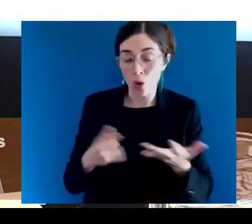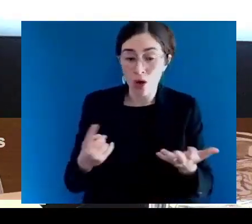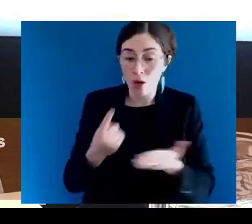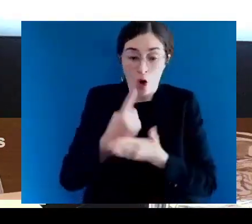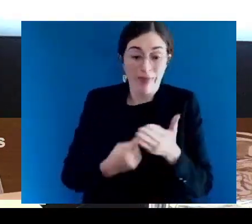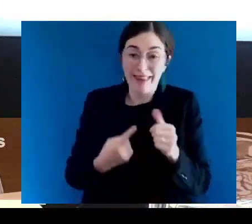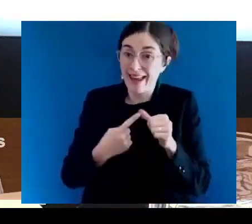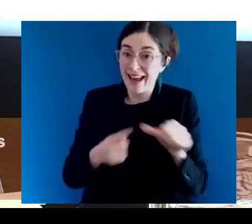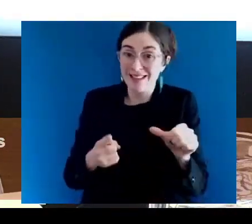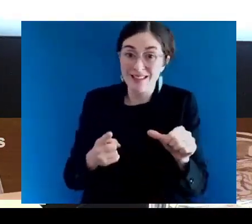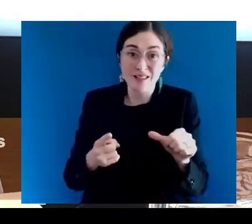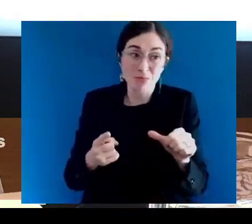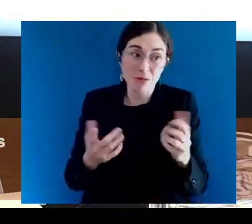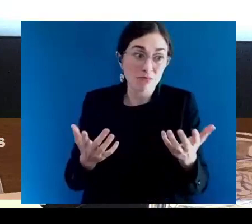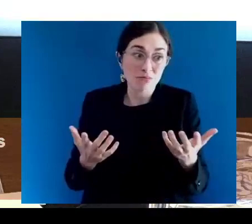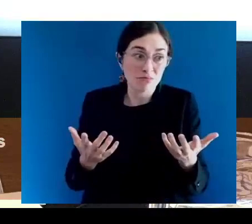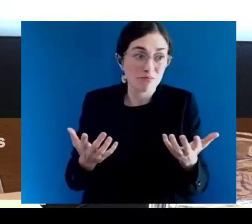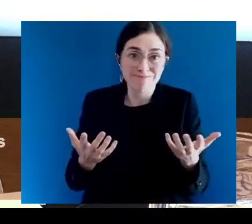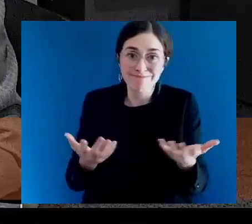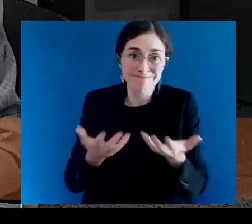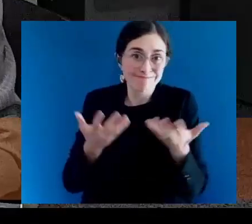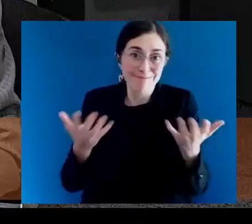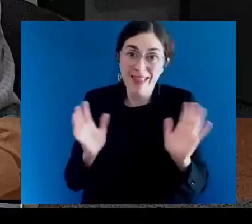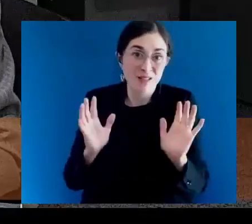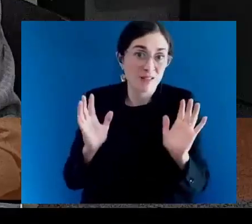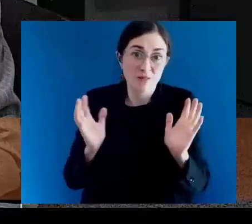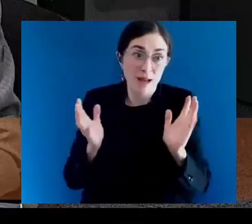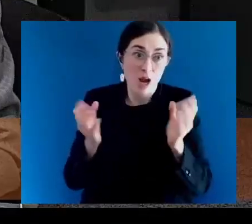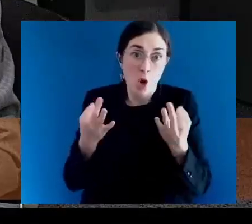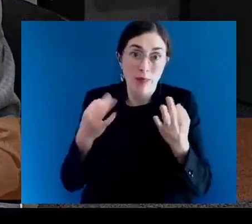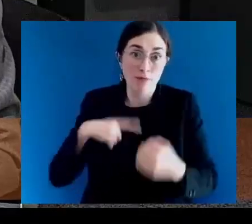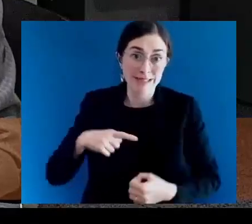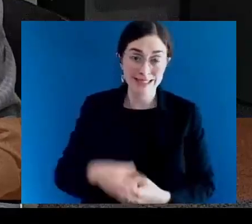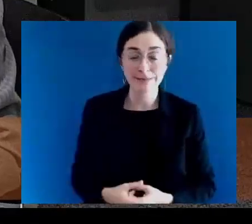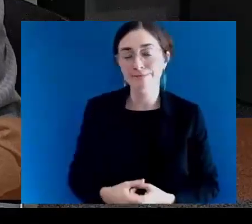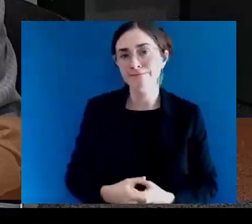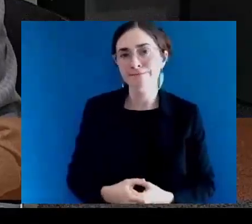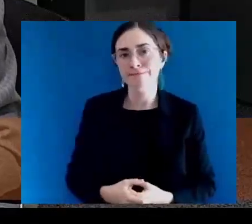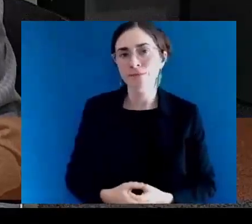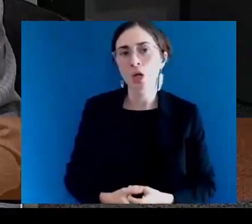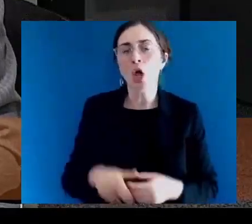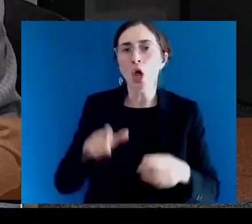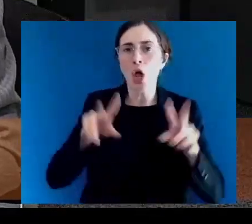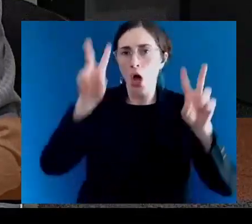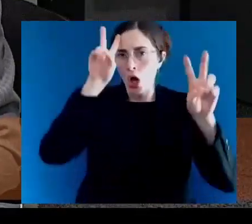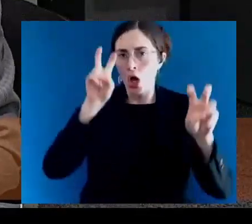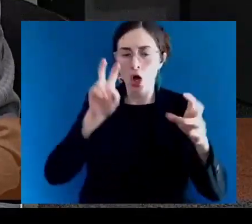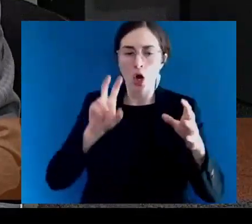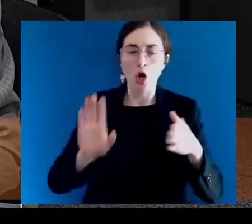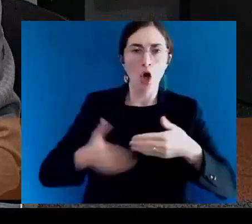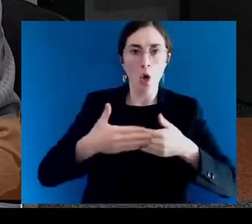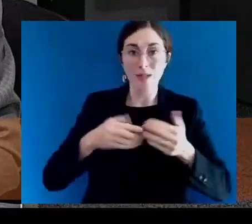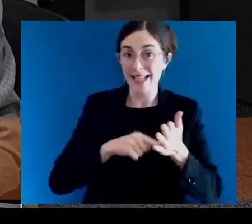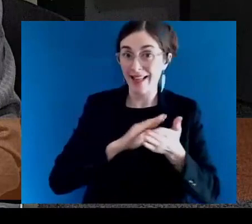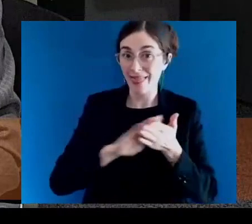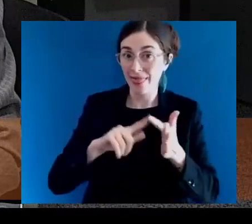genuine sentiments on that. You'd know that under Closing the Gap Pillar 4, And especially with the